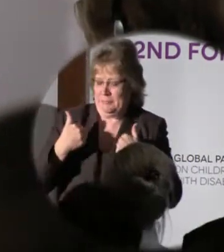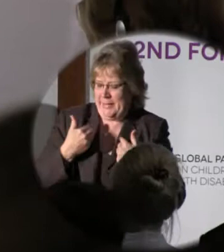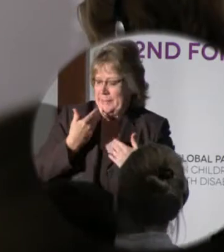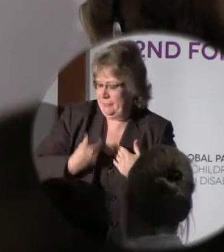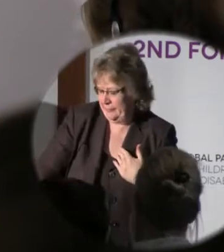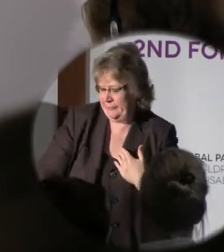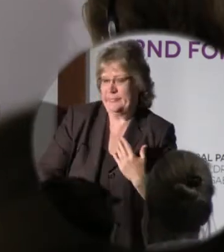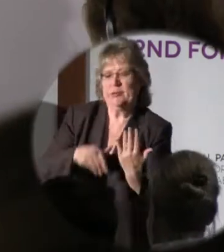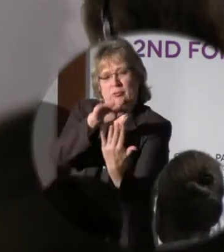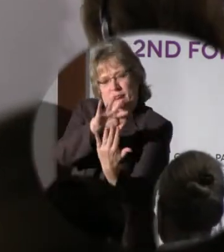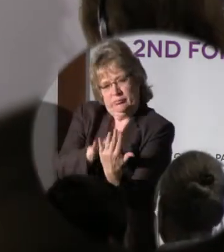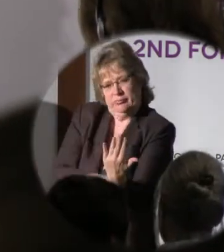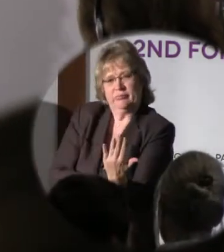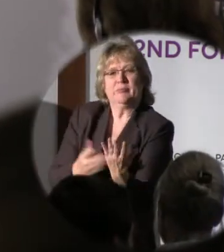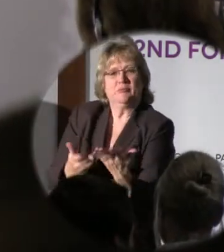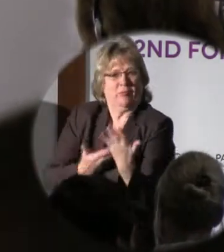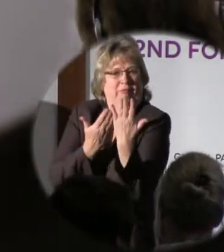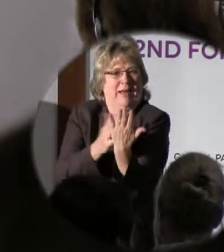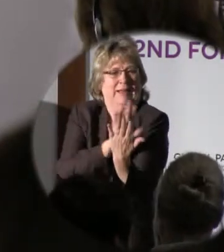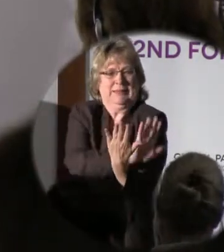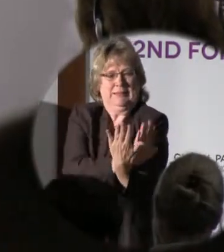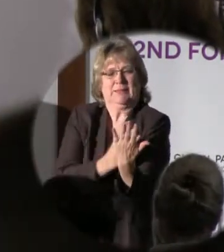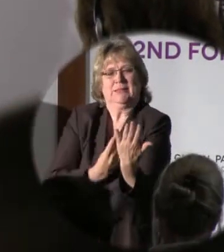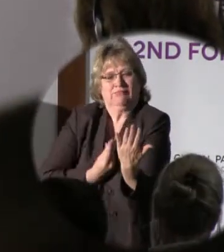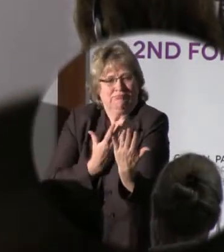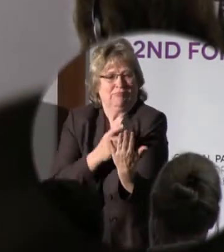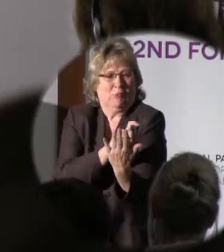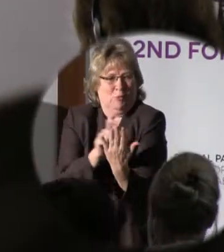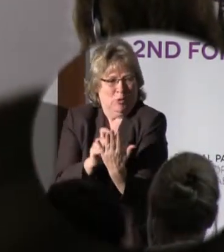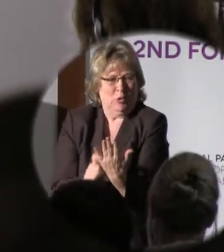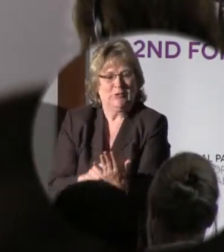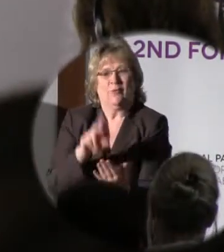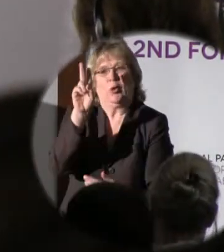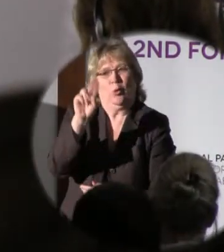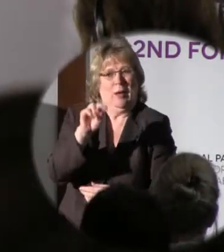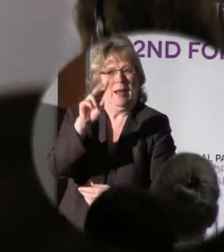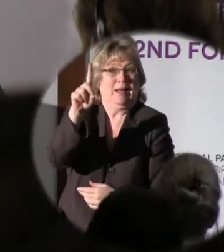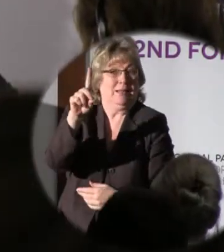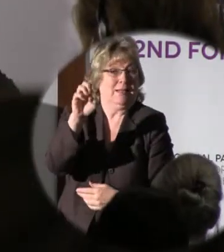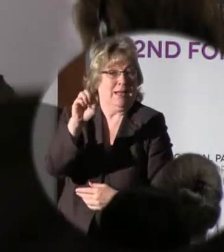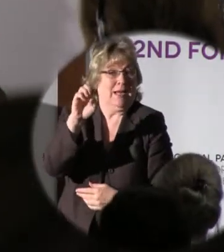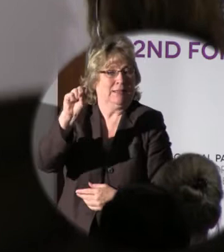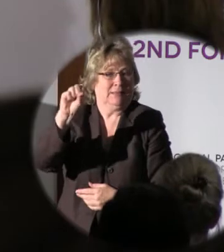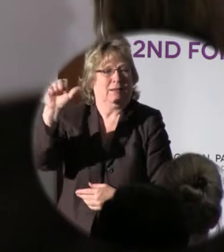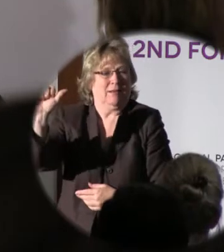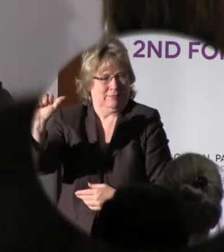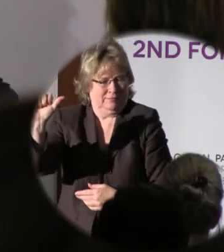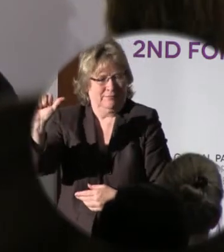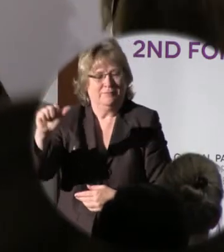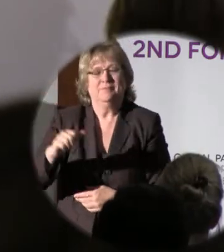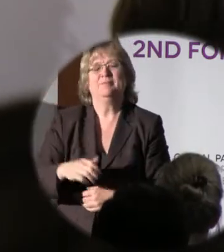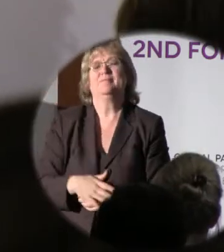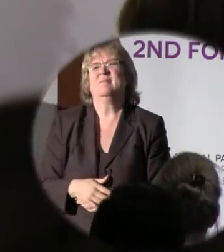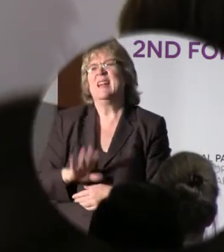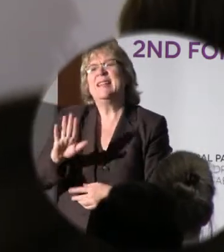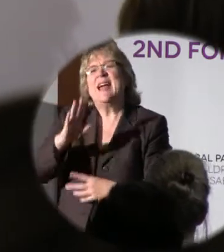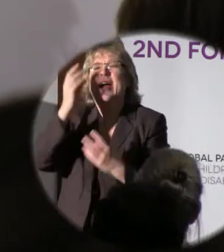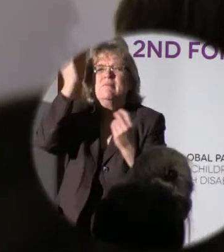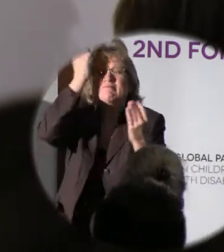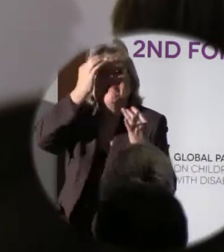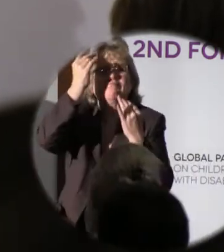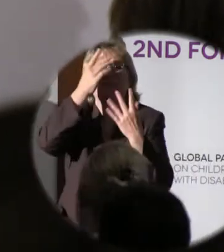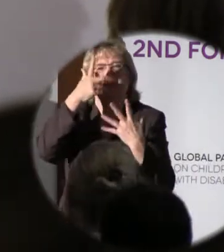the Assistant Secretary General of the UN DESA, to share with you their thoughts about this